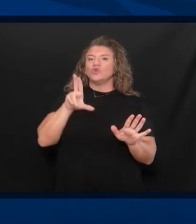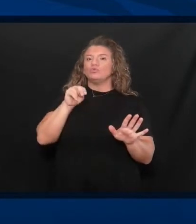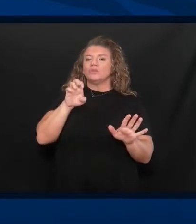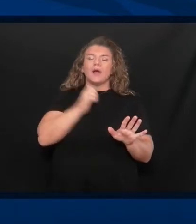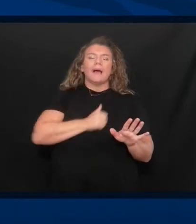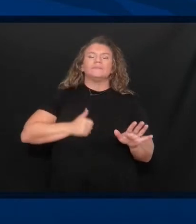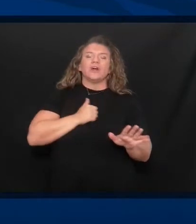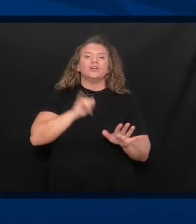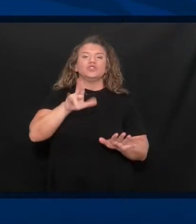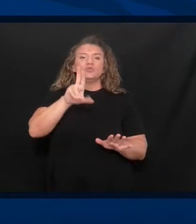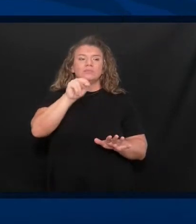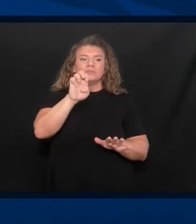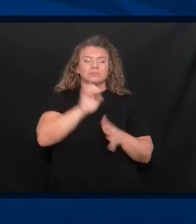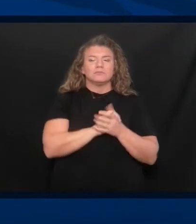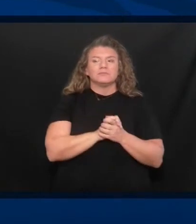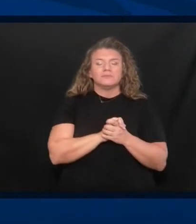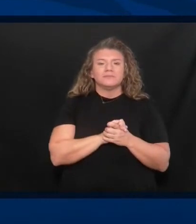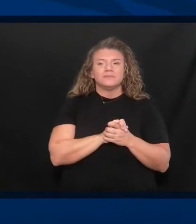June. I'm sorry, June.